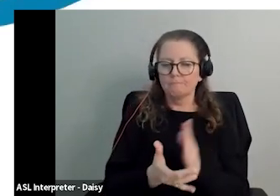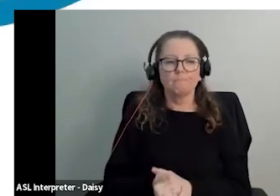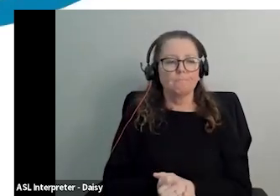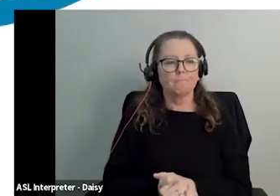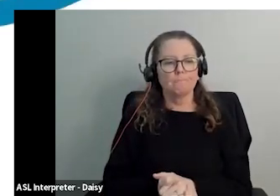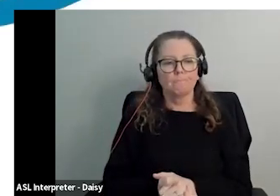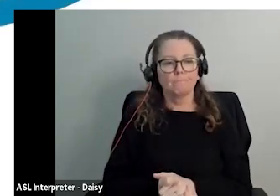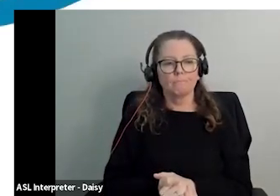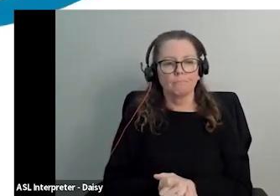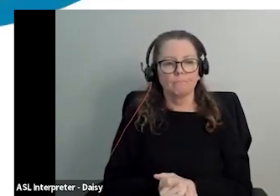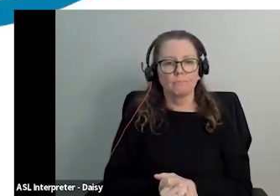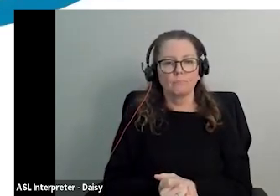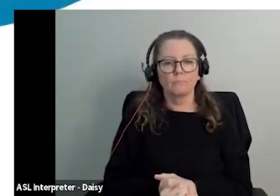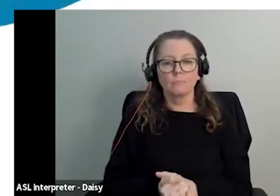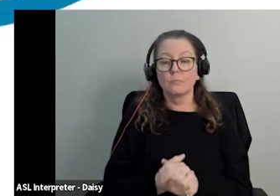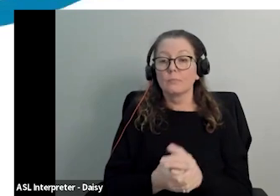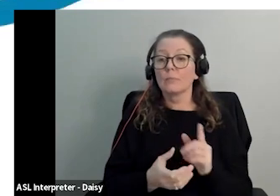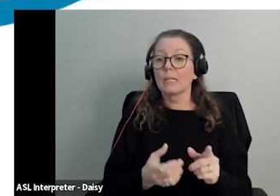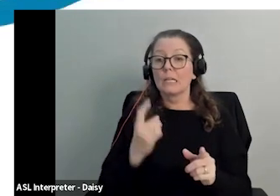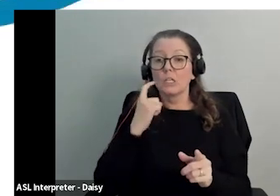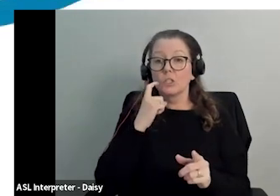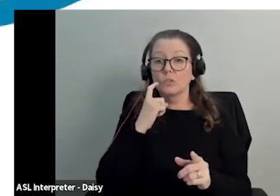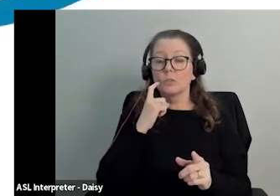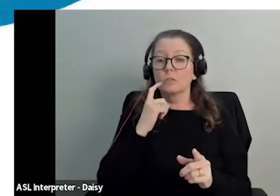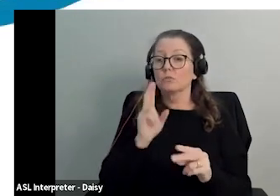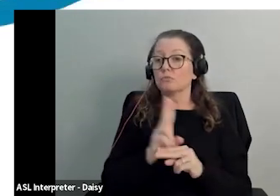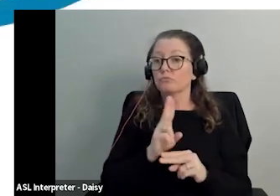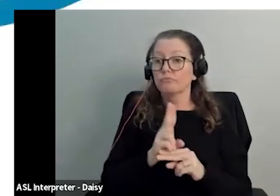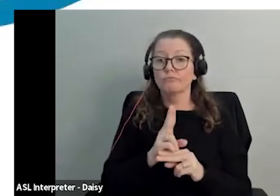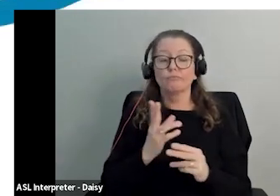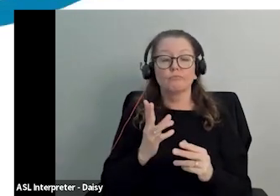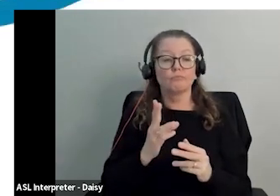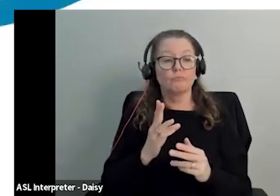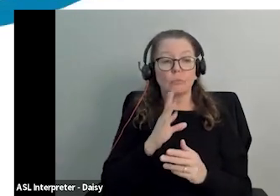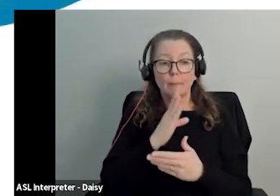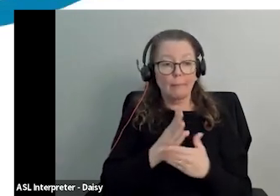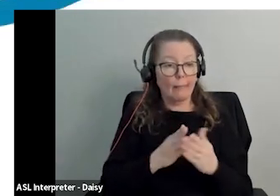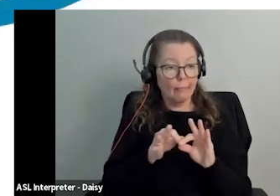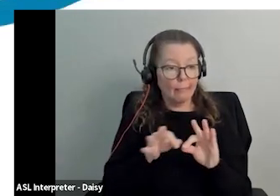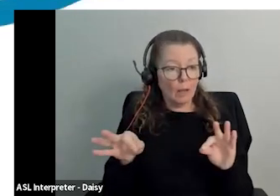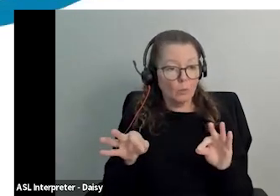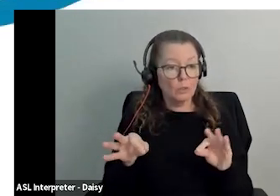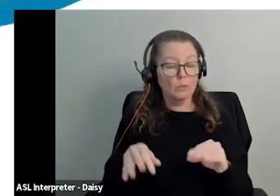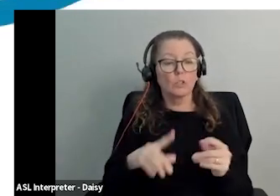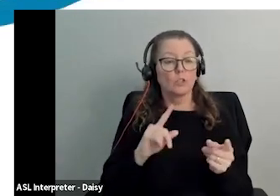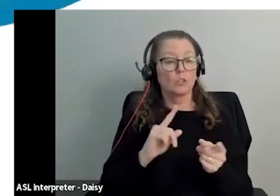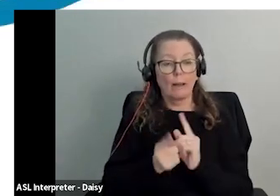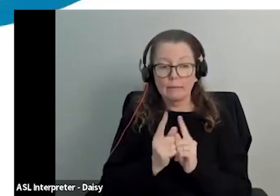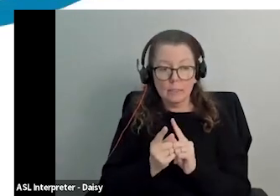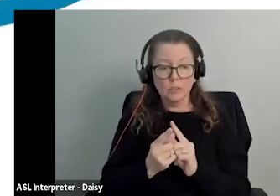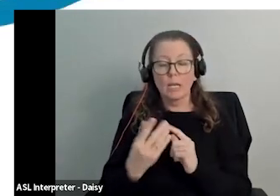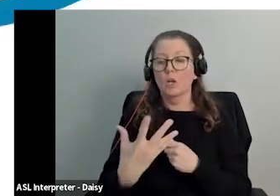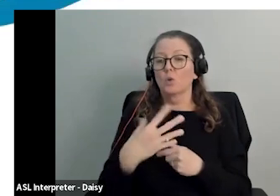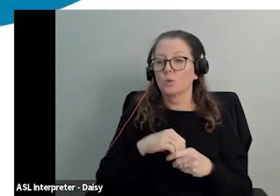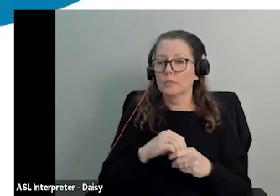recently included, this practice includes the use of plain language, translations, and inclusive design principles.